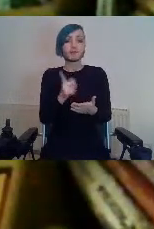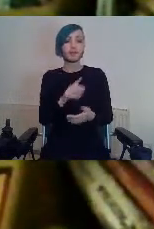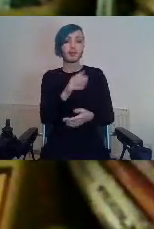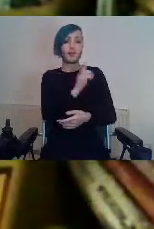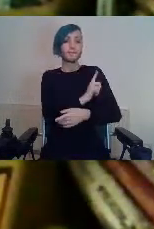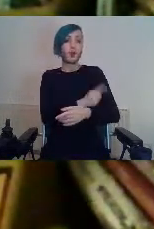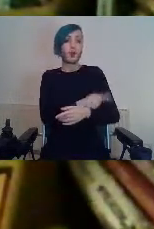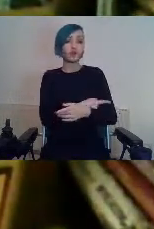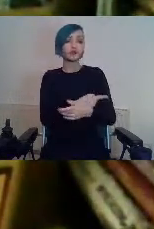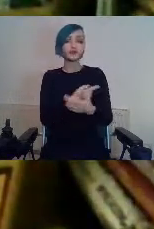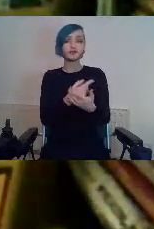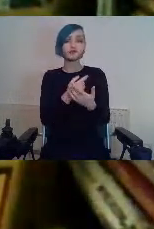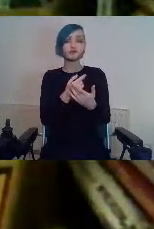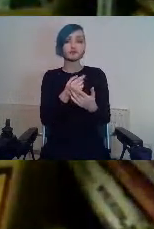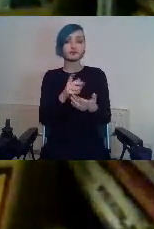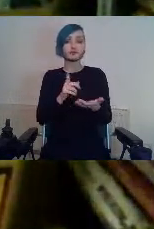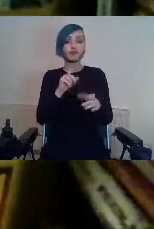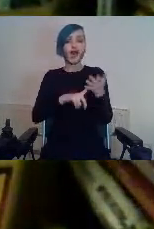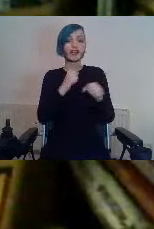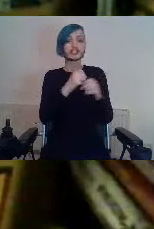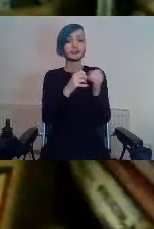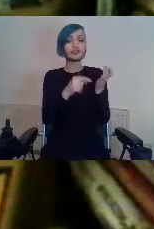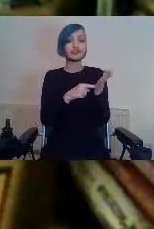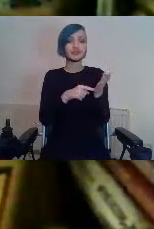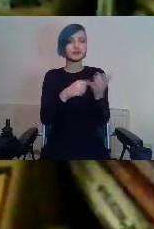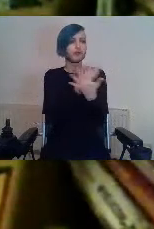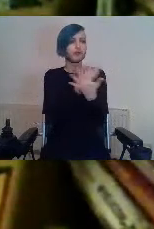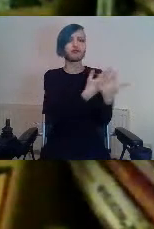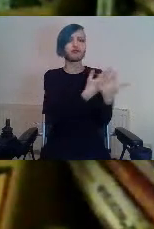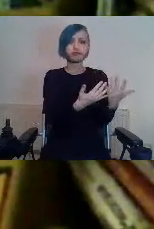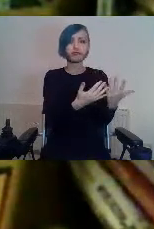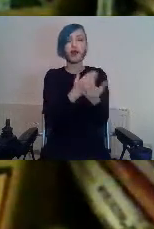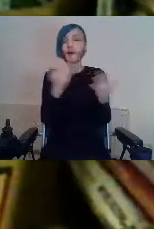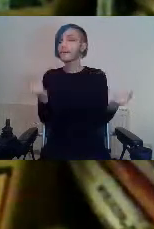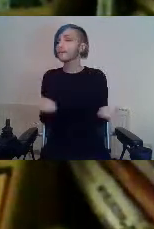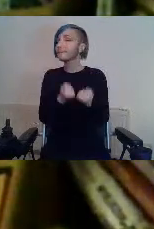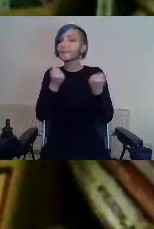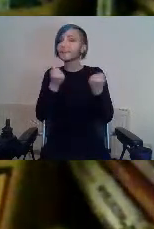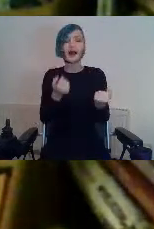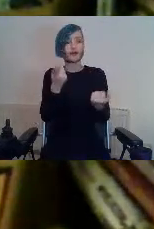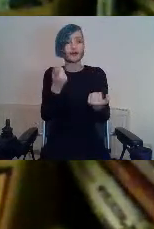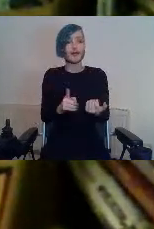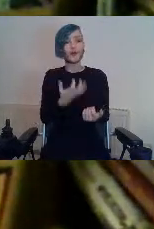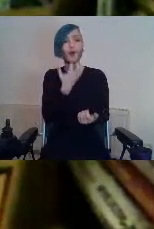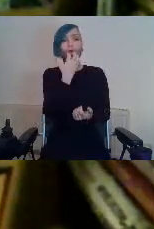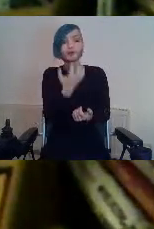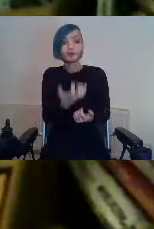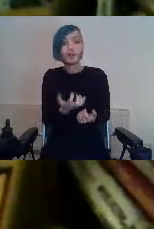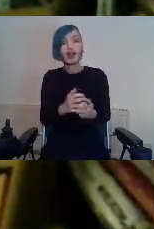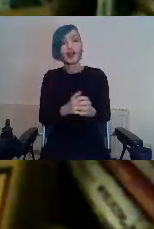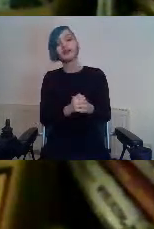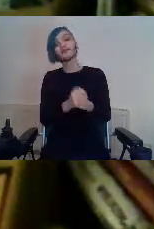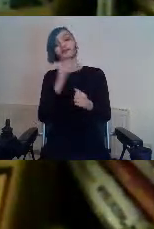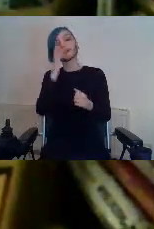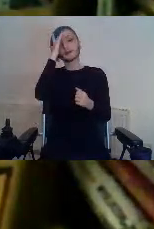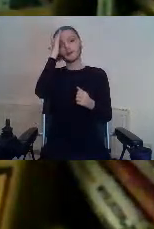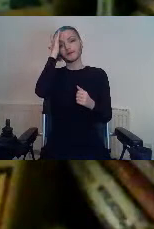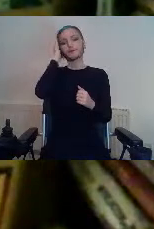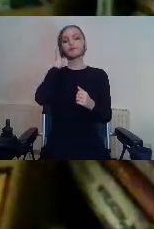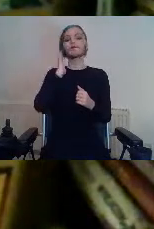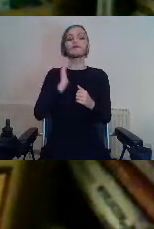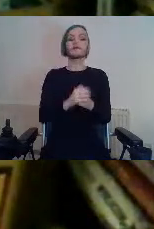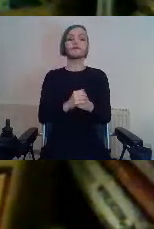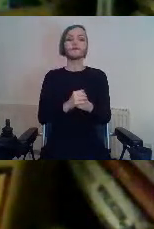especially powerful and brave and feeling democracy and feeling law